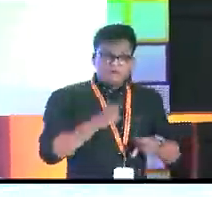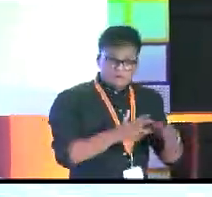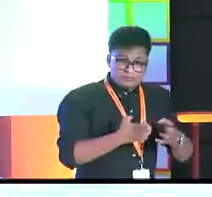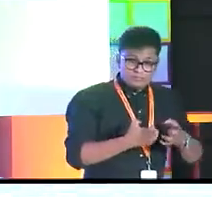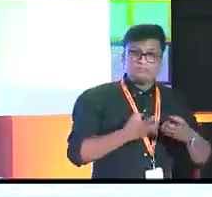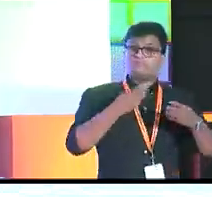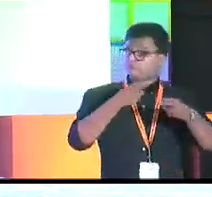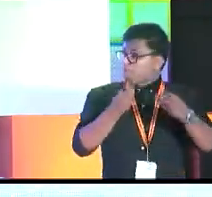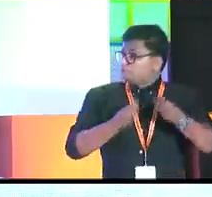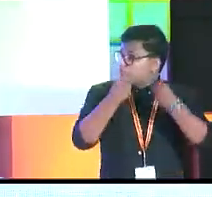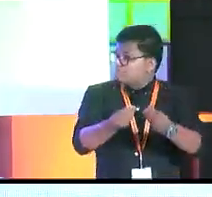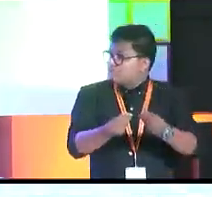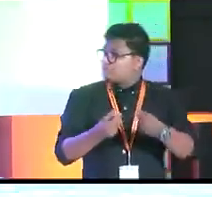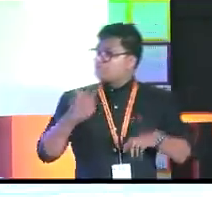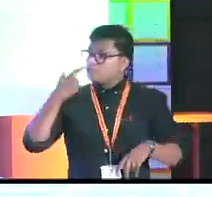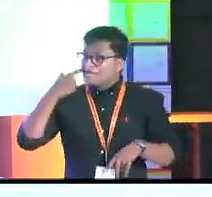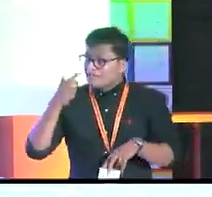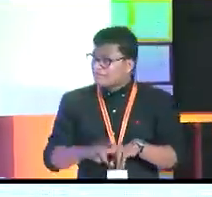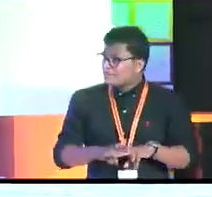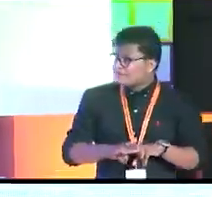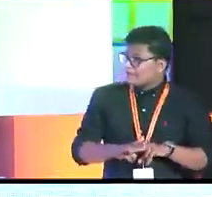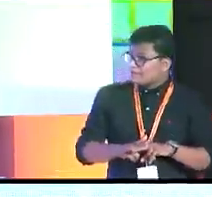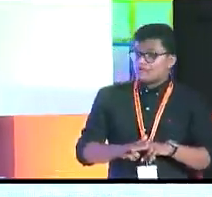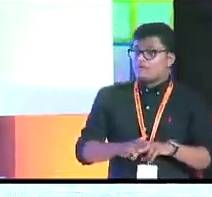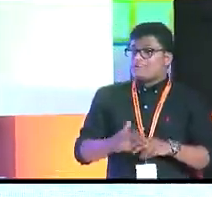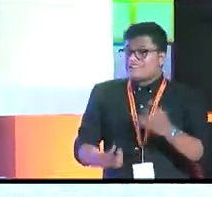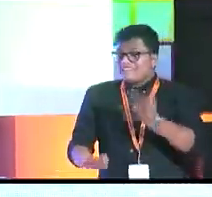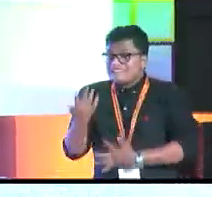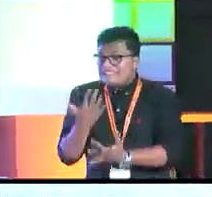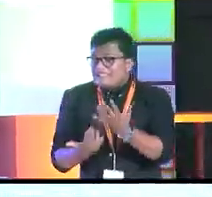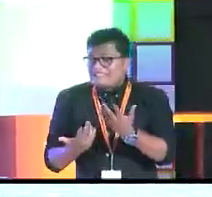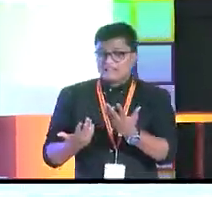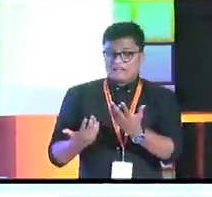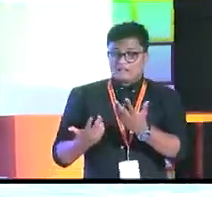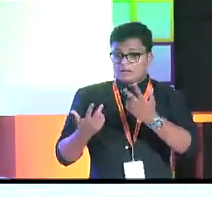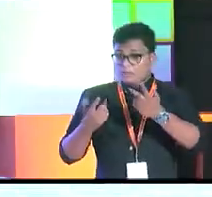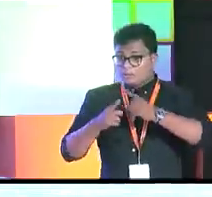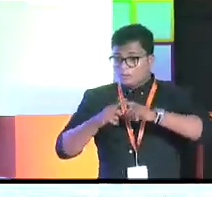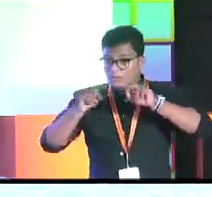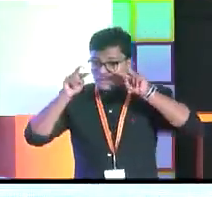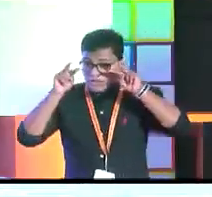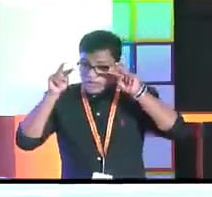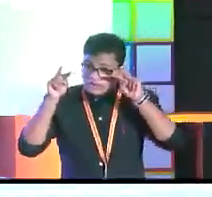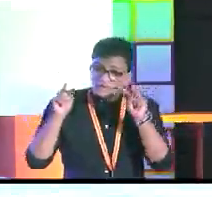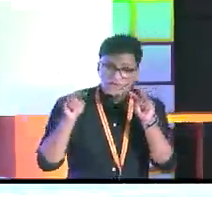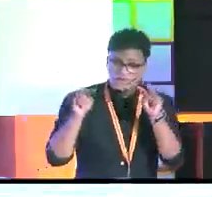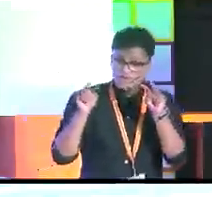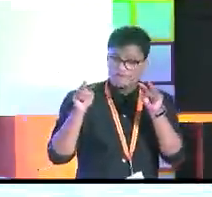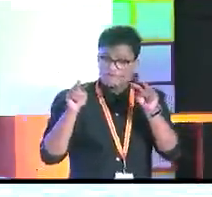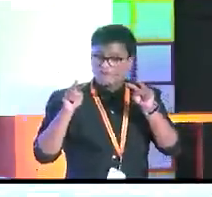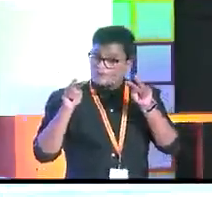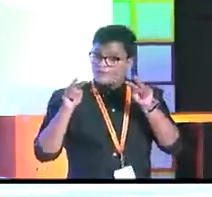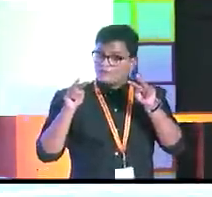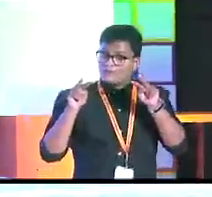hai. Agar aankh nahi par drishti hai, tan ka